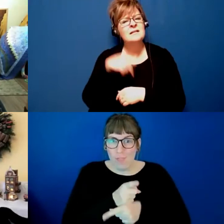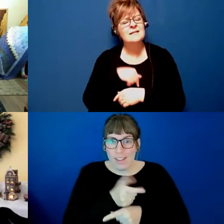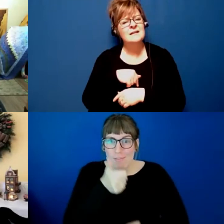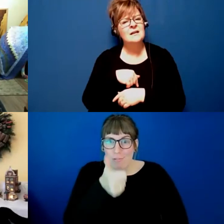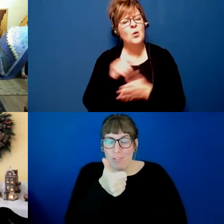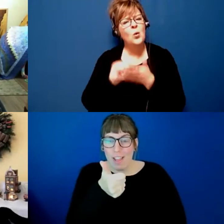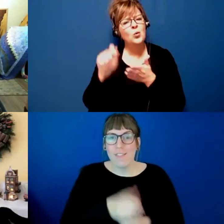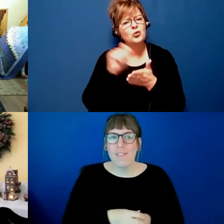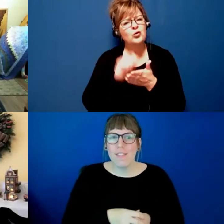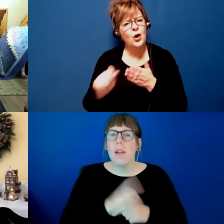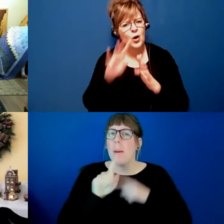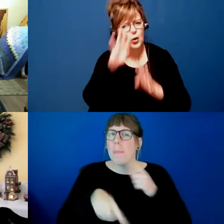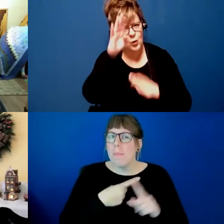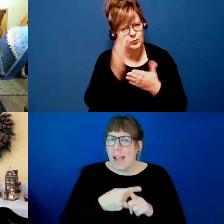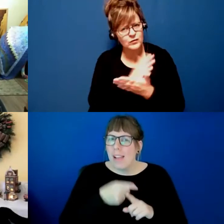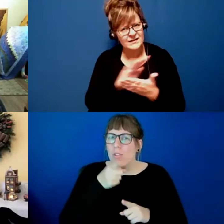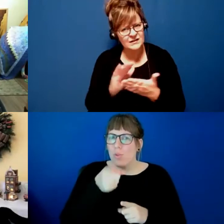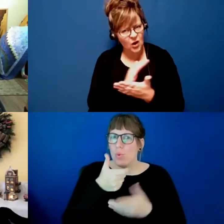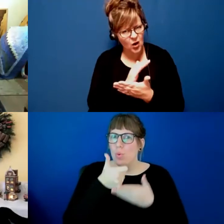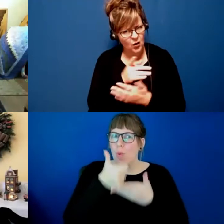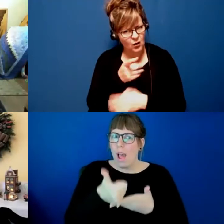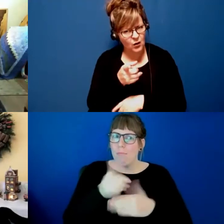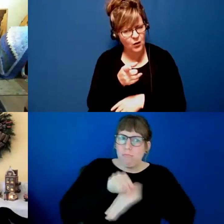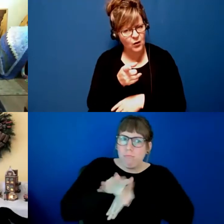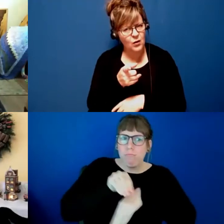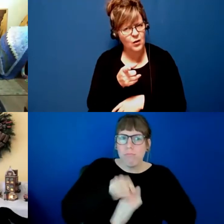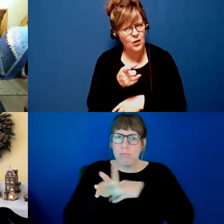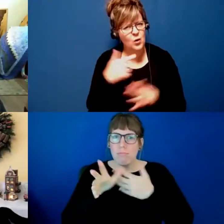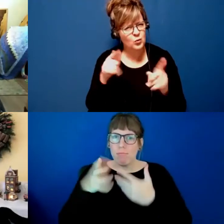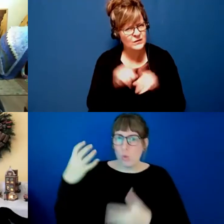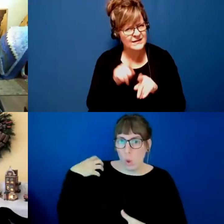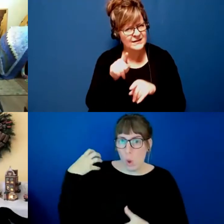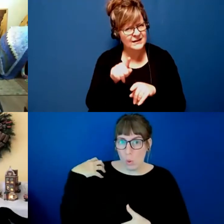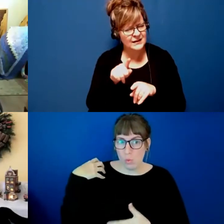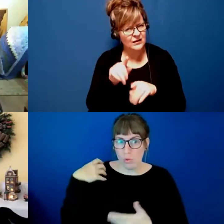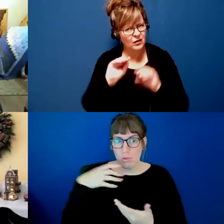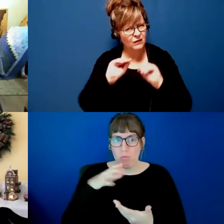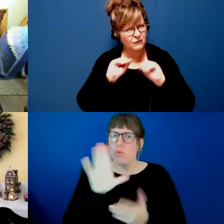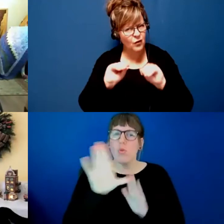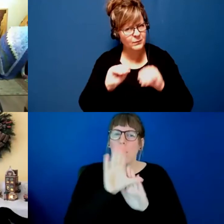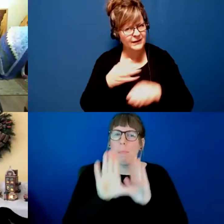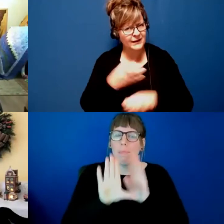performance coach as well. May I ask a little bit about your background? Sure.